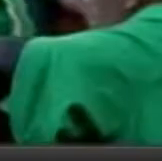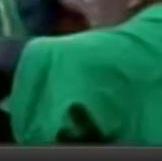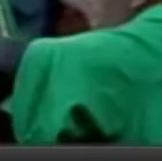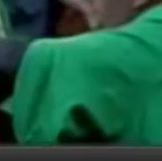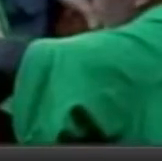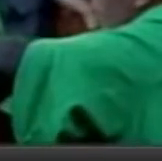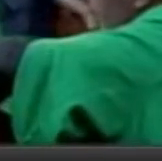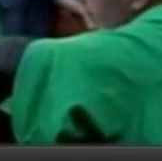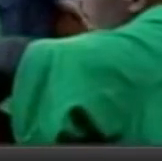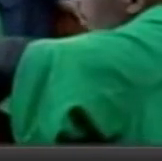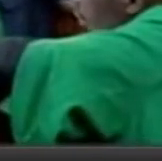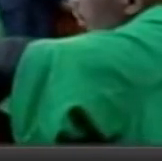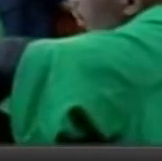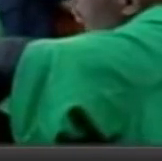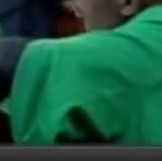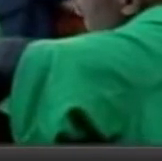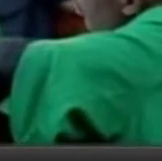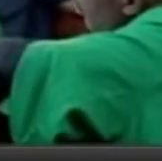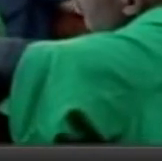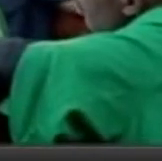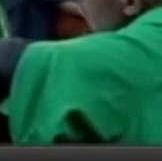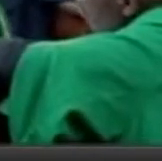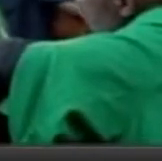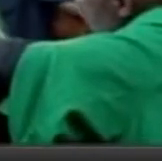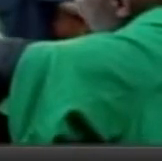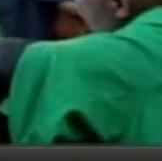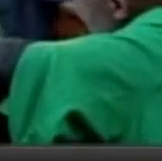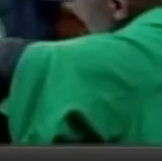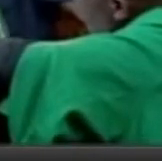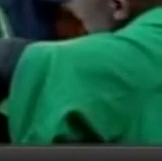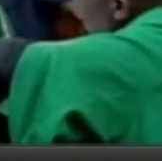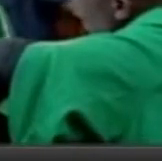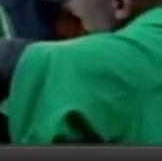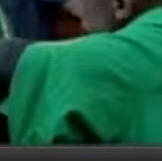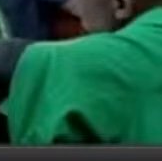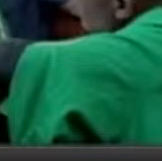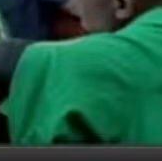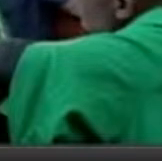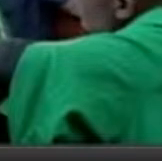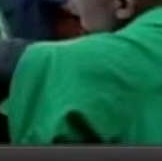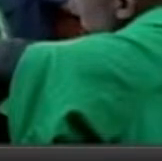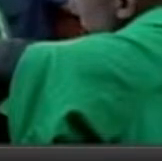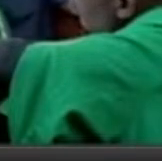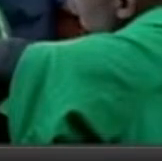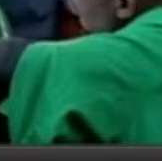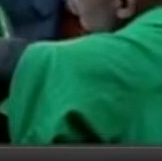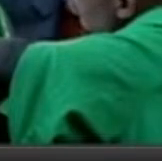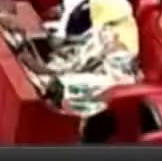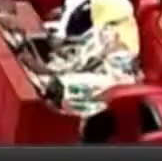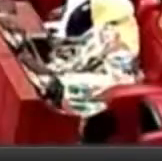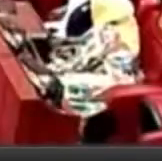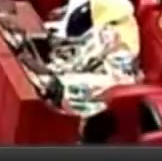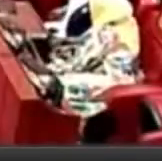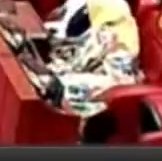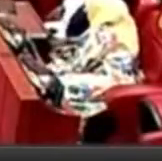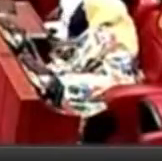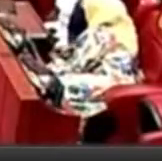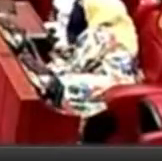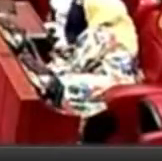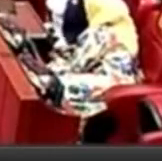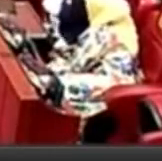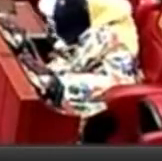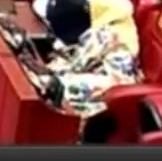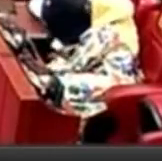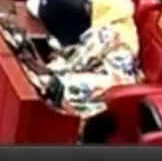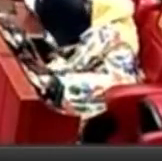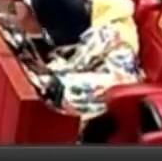Assembly. After the clerk has read the last name in the division list, the tellers shall present the result